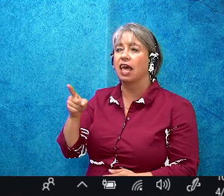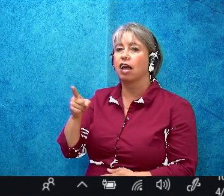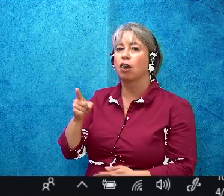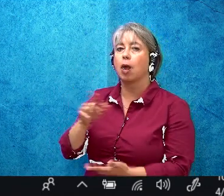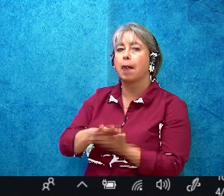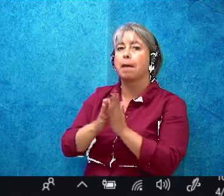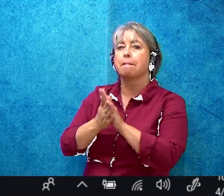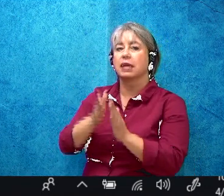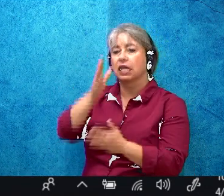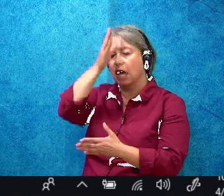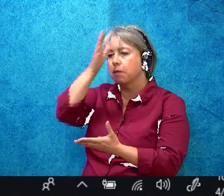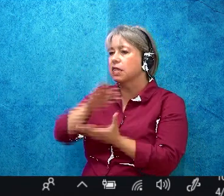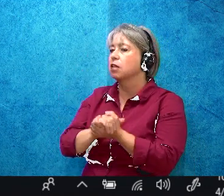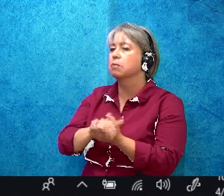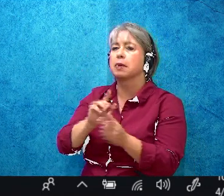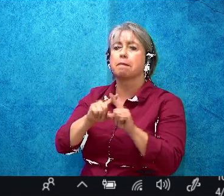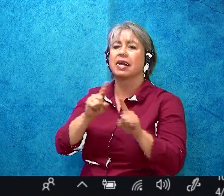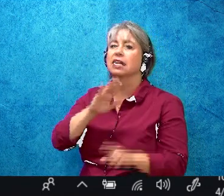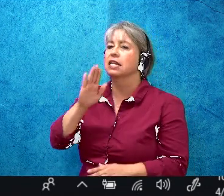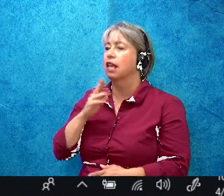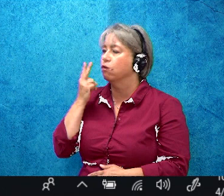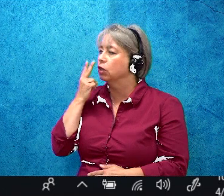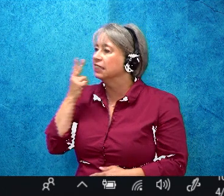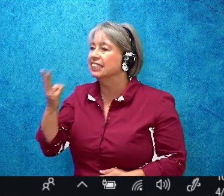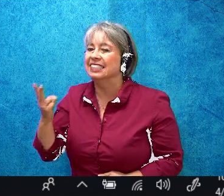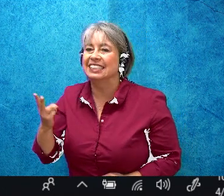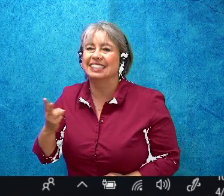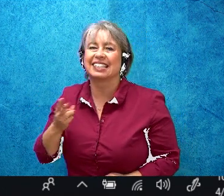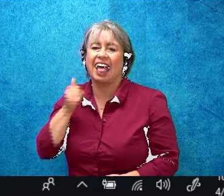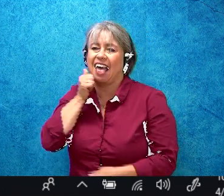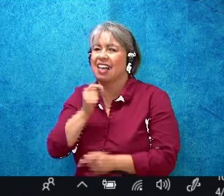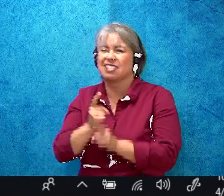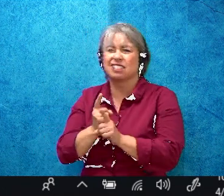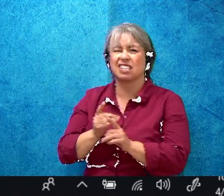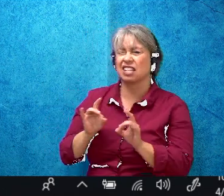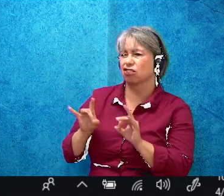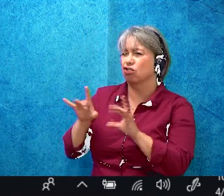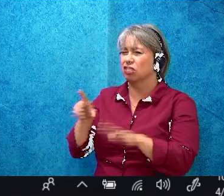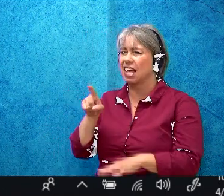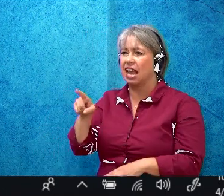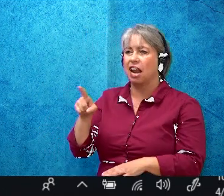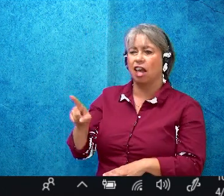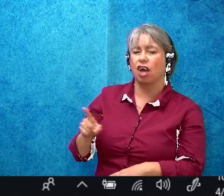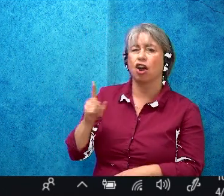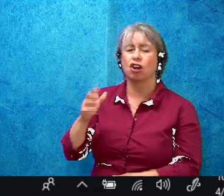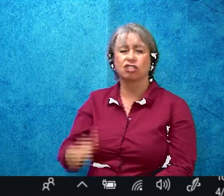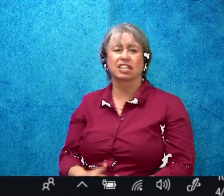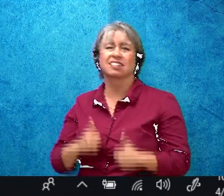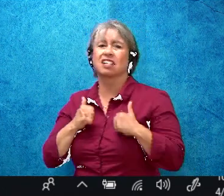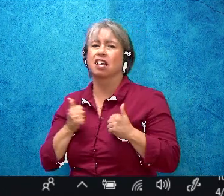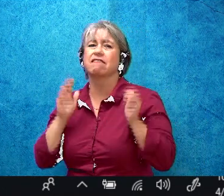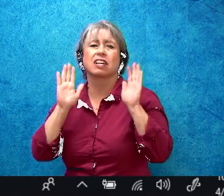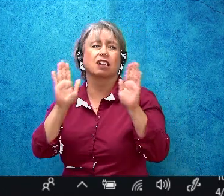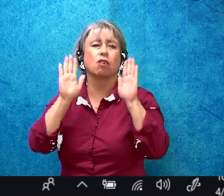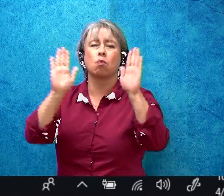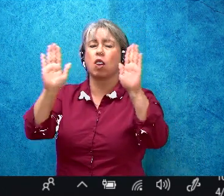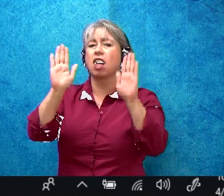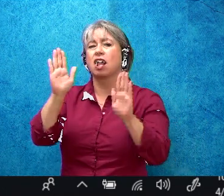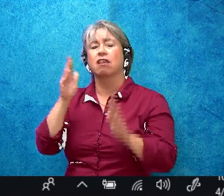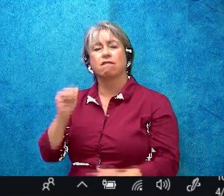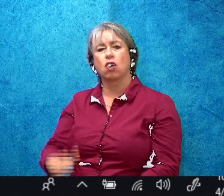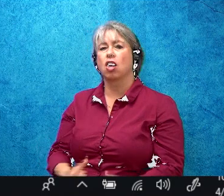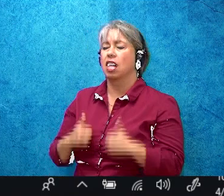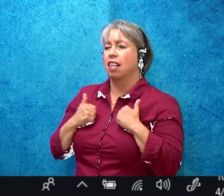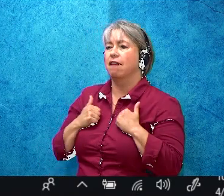gets to see him, okay? Her sisters are hating because she's living this fabulous life, you know, like the other two from Destiny's Child that were mad